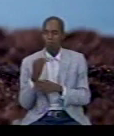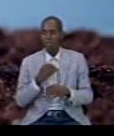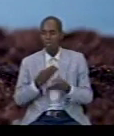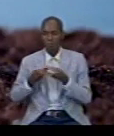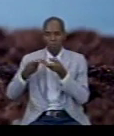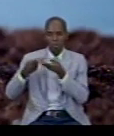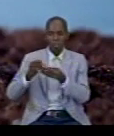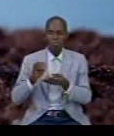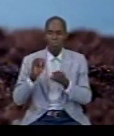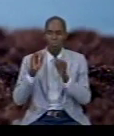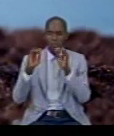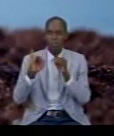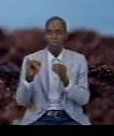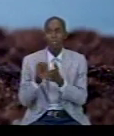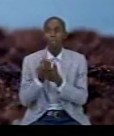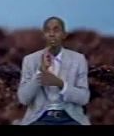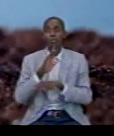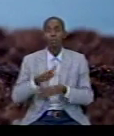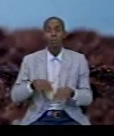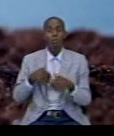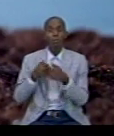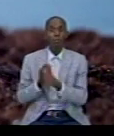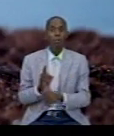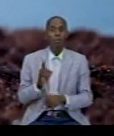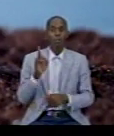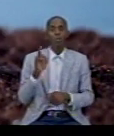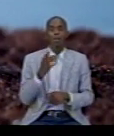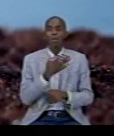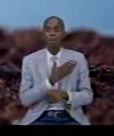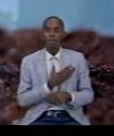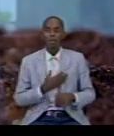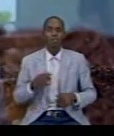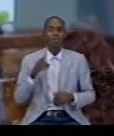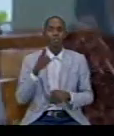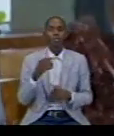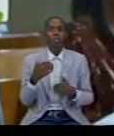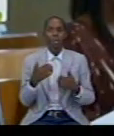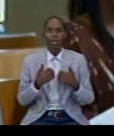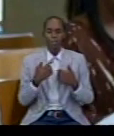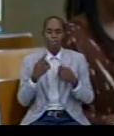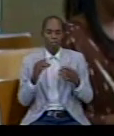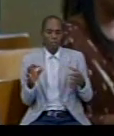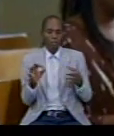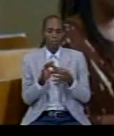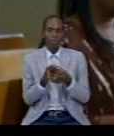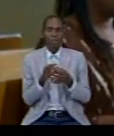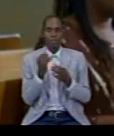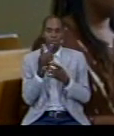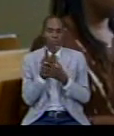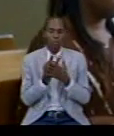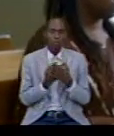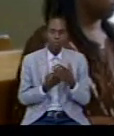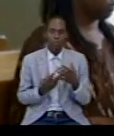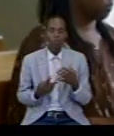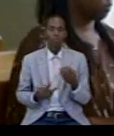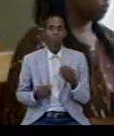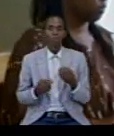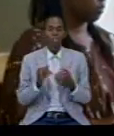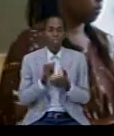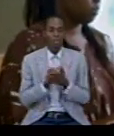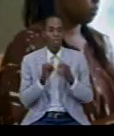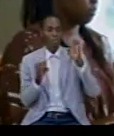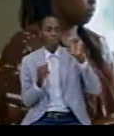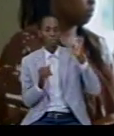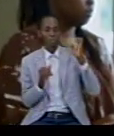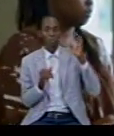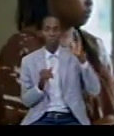we call the follow-up. And in the Bible, you have the connection, the combination, that the evangelism